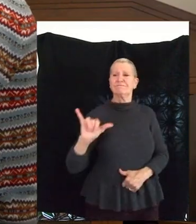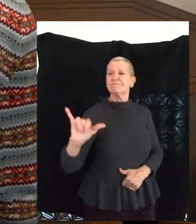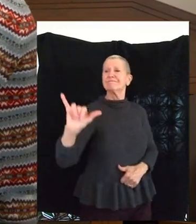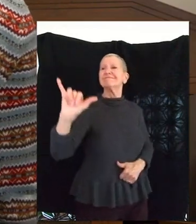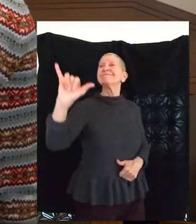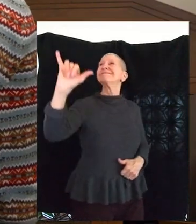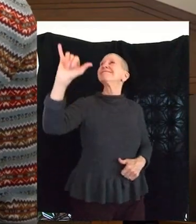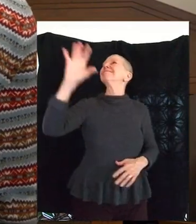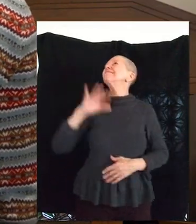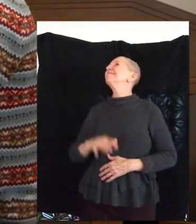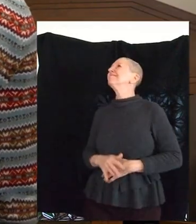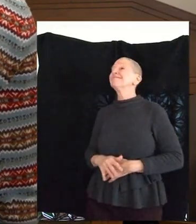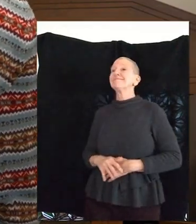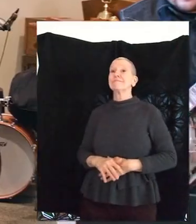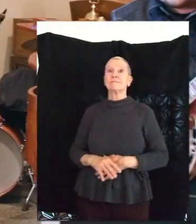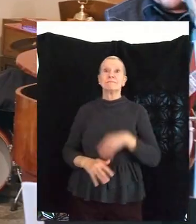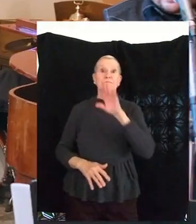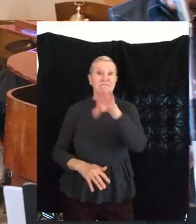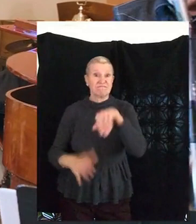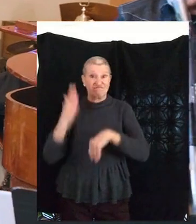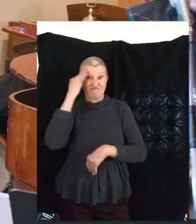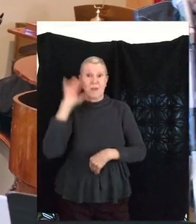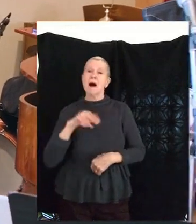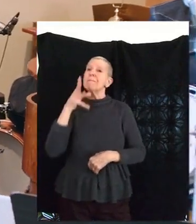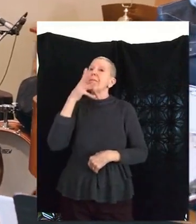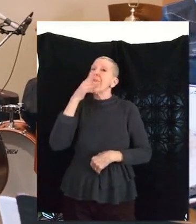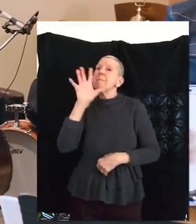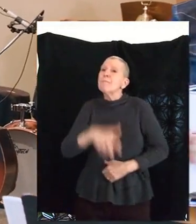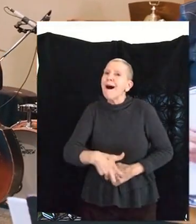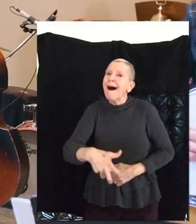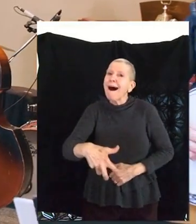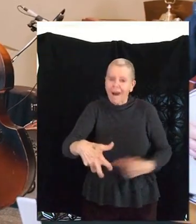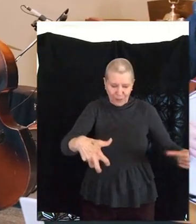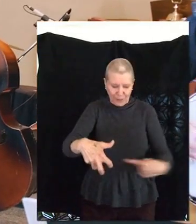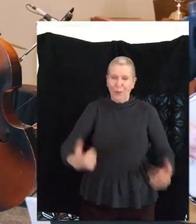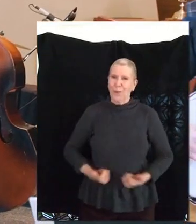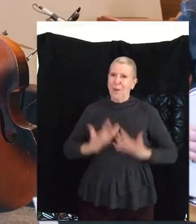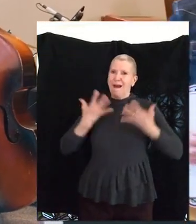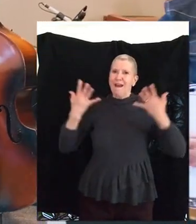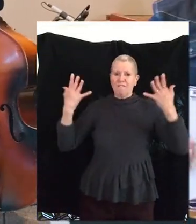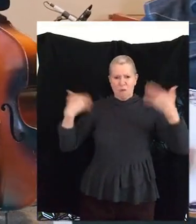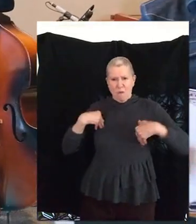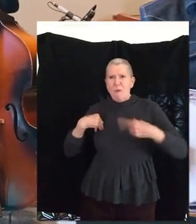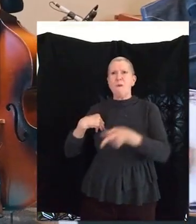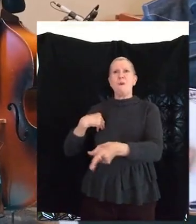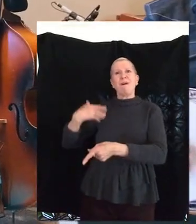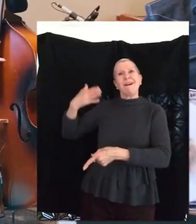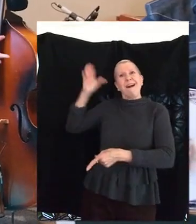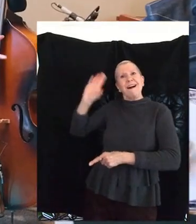is everlasting. A mother's womb, a brand new life, God's love